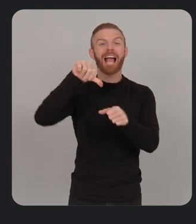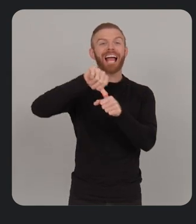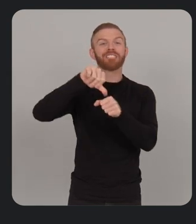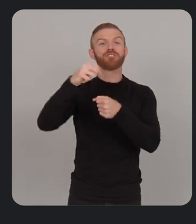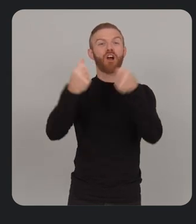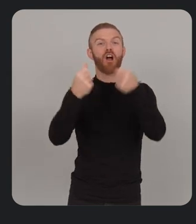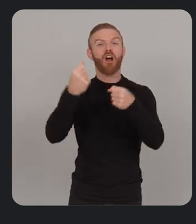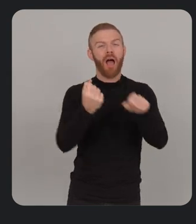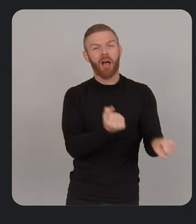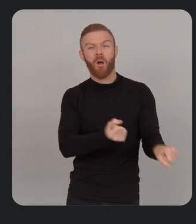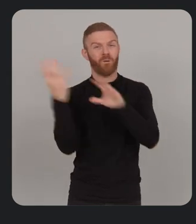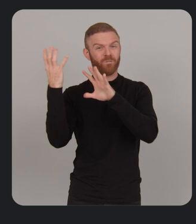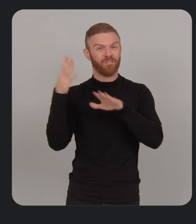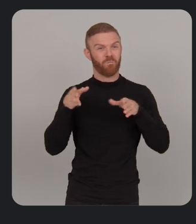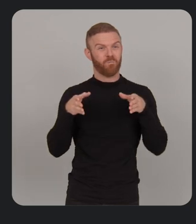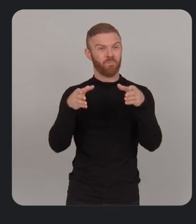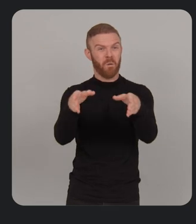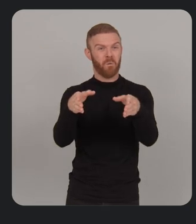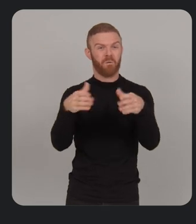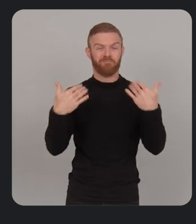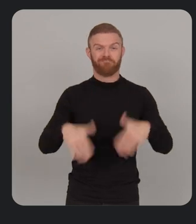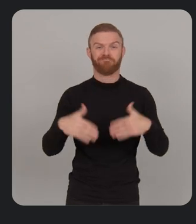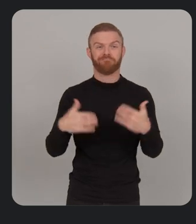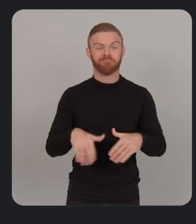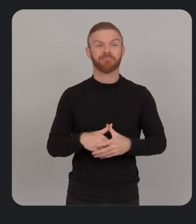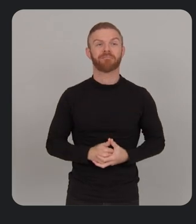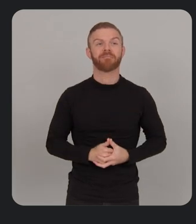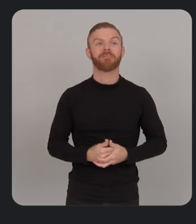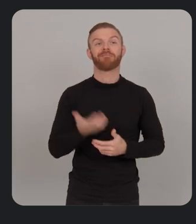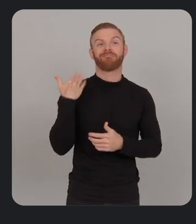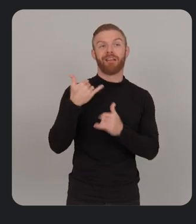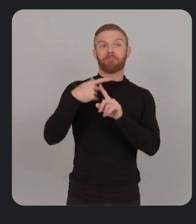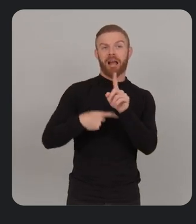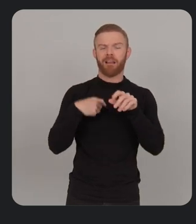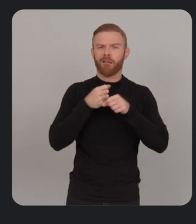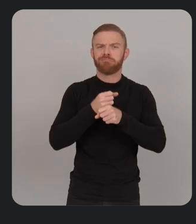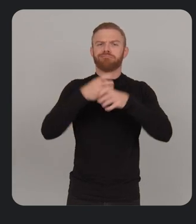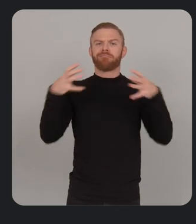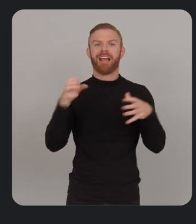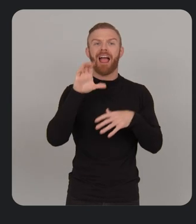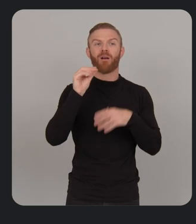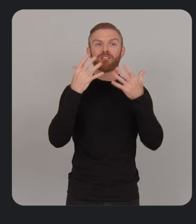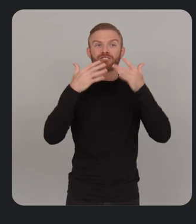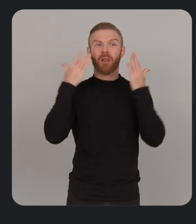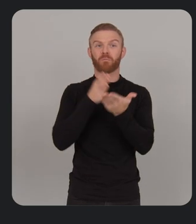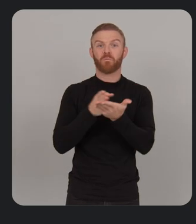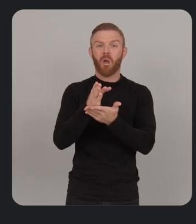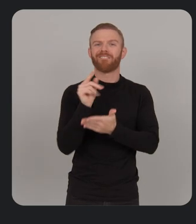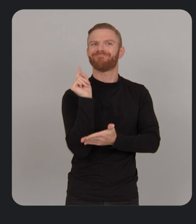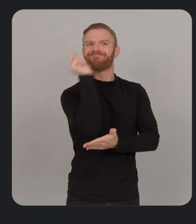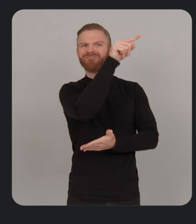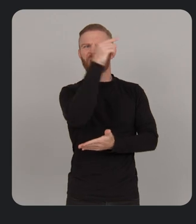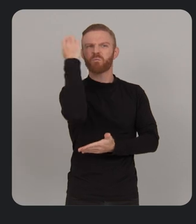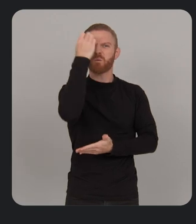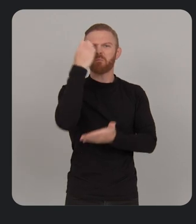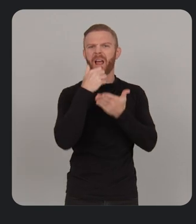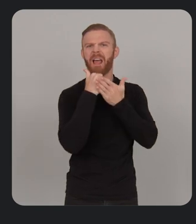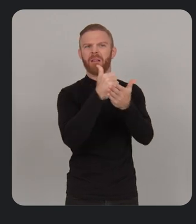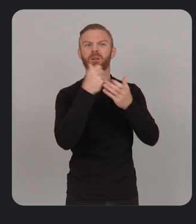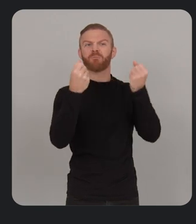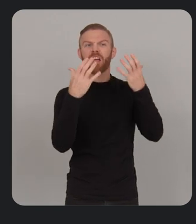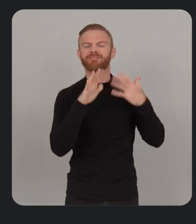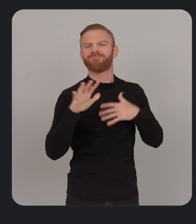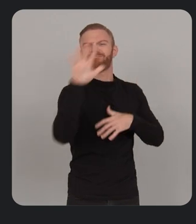thousand fuel-based cars off the road and earlier this month we expanded eco-friendly routing to europe to help more